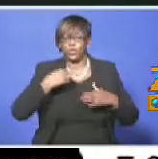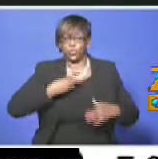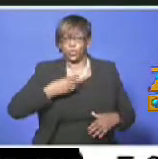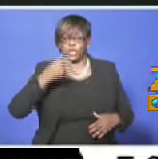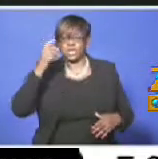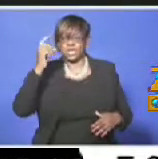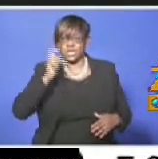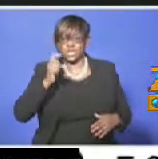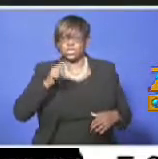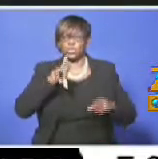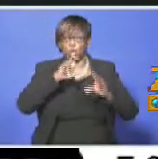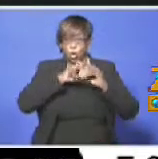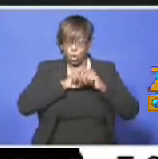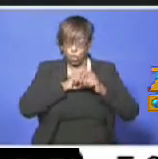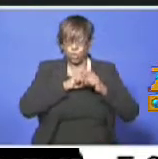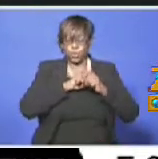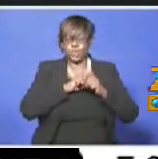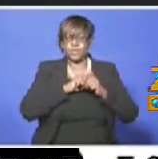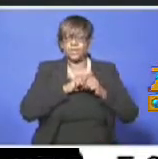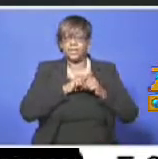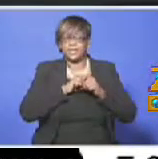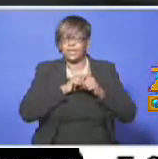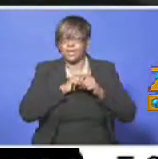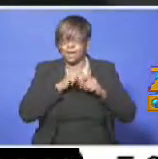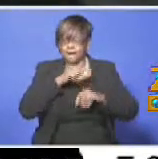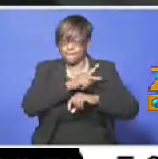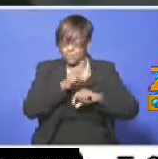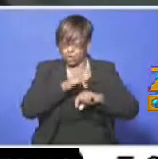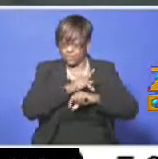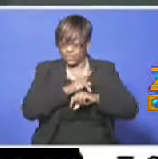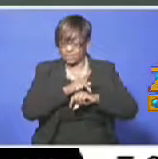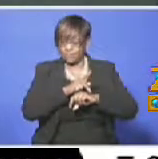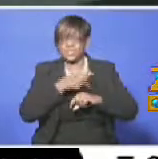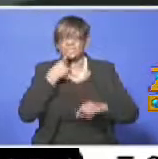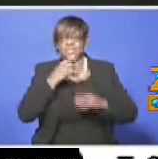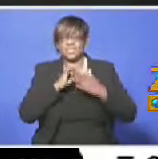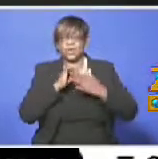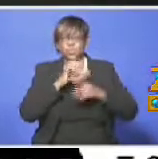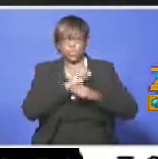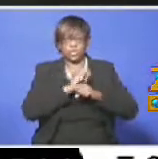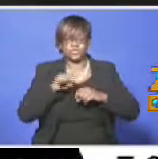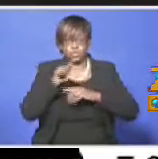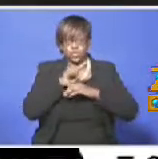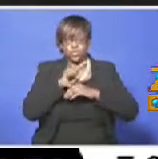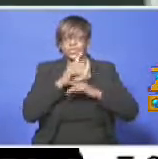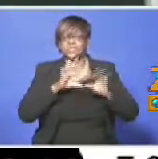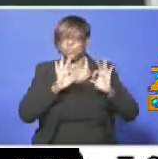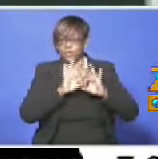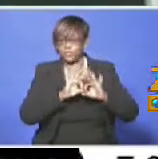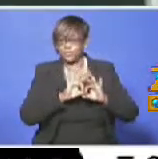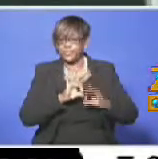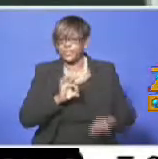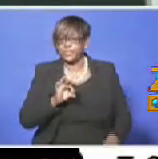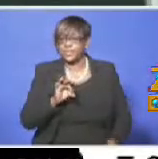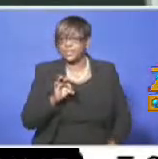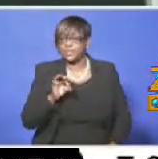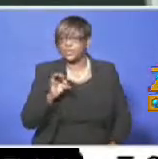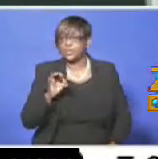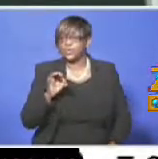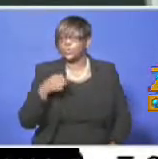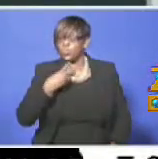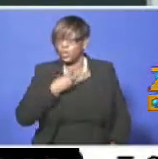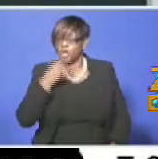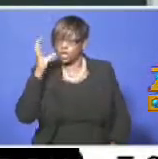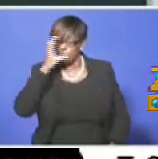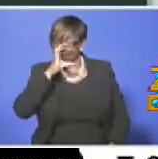you want to own a piece of the property pie and what works for you is key. If you're looking for a rental,